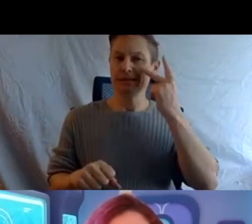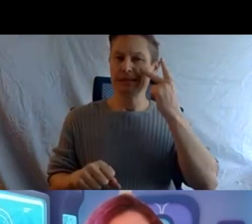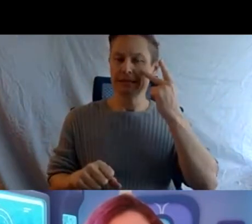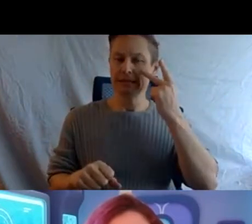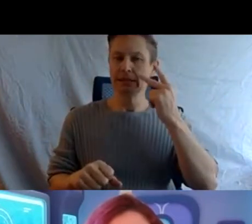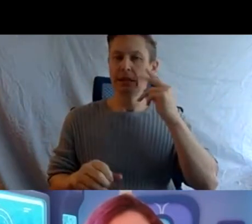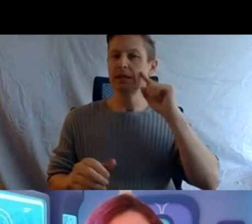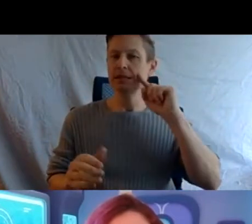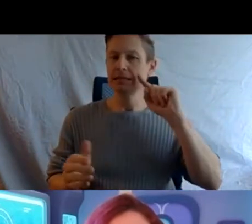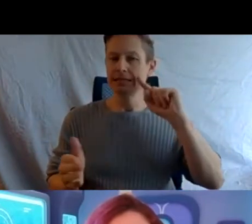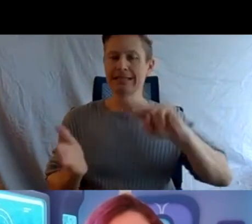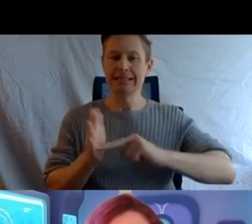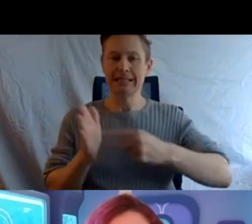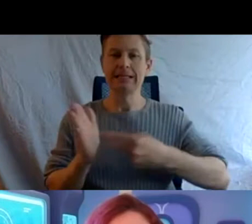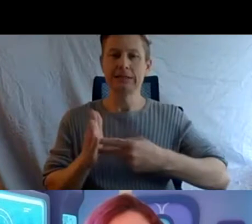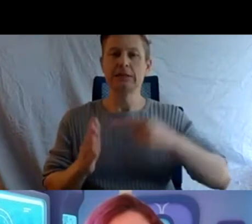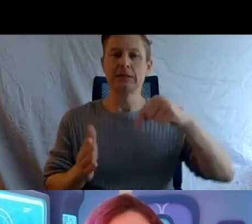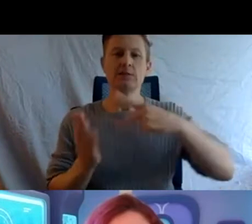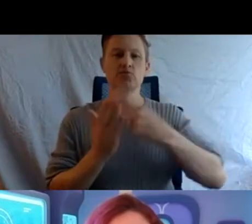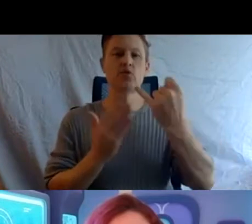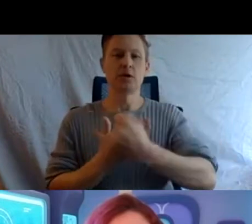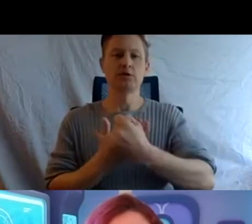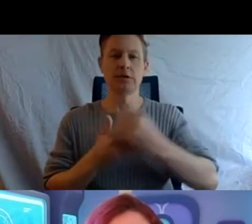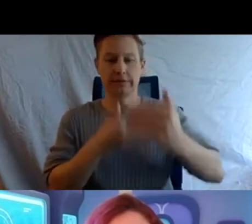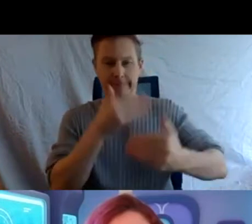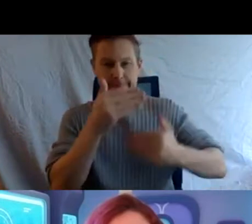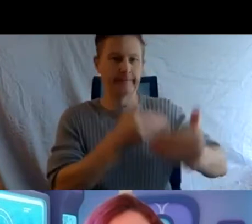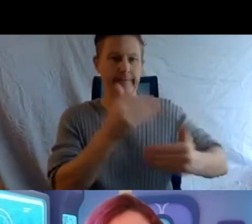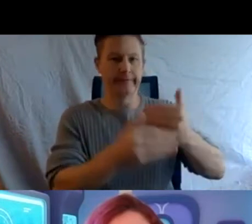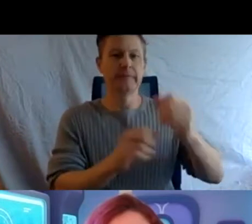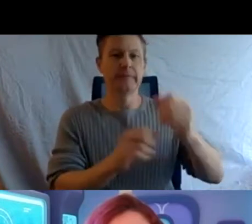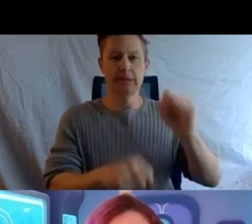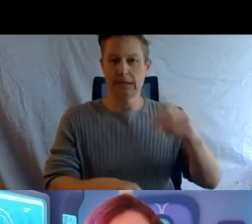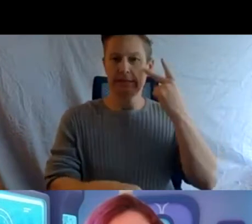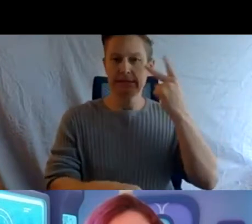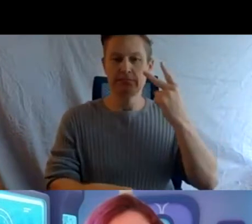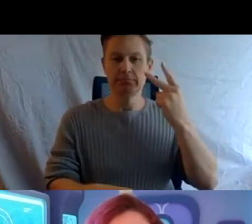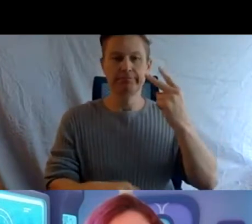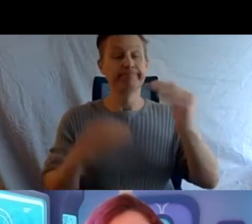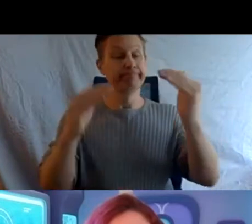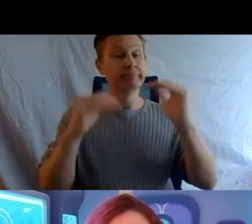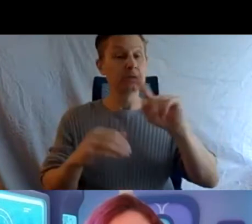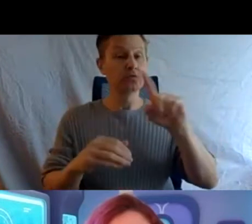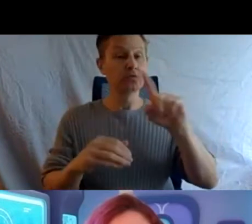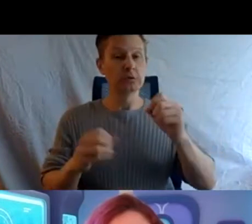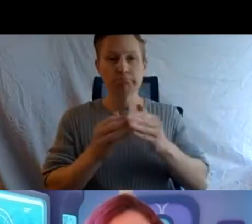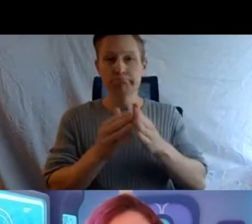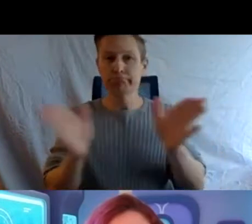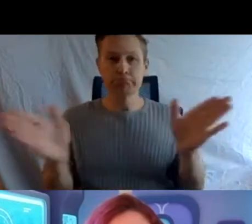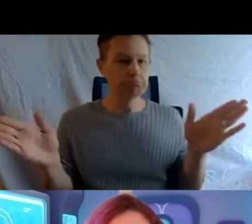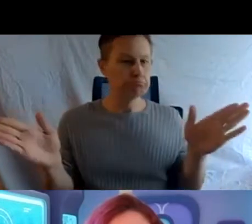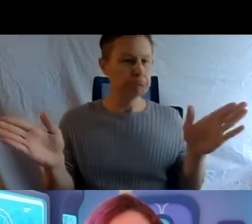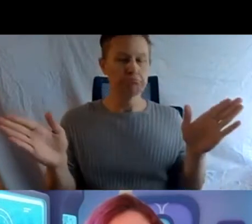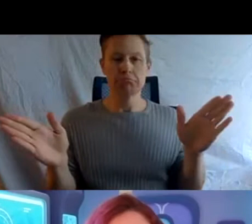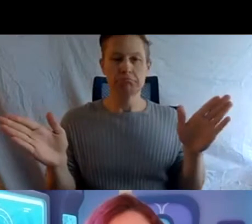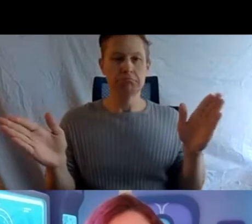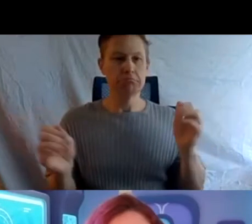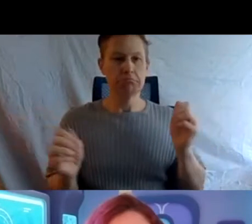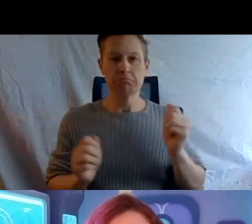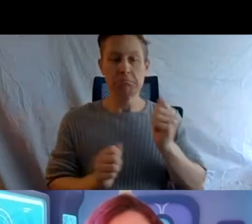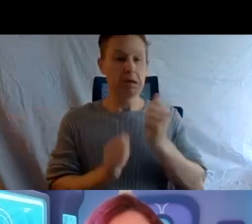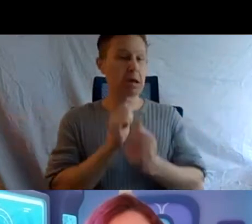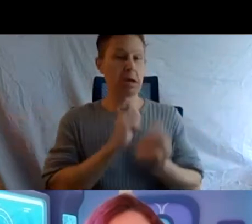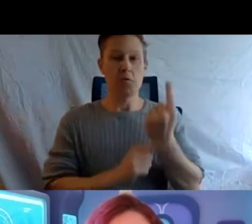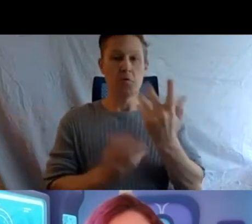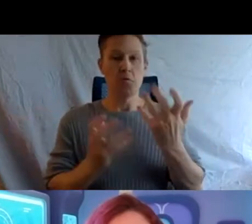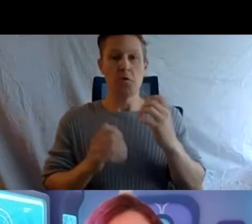intentionality of how this project was coming along. And this next question is open up to anyone that wants to answer. And exactly